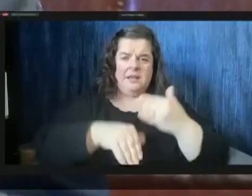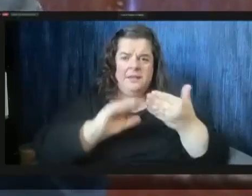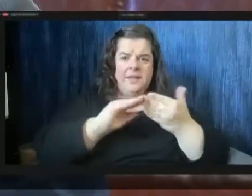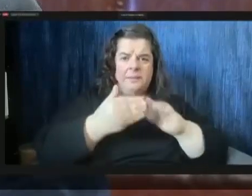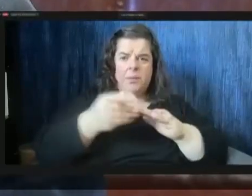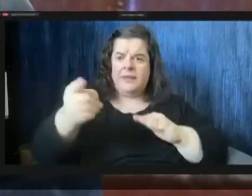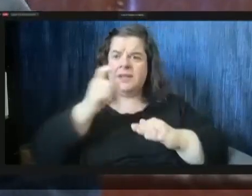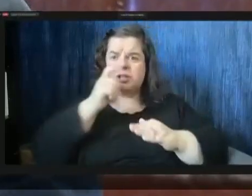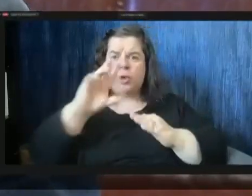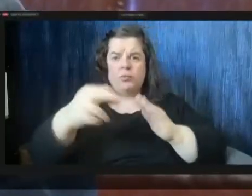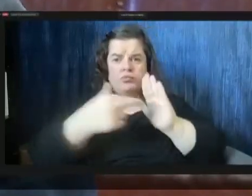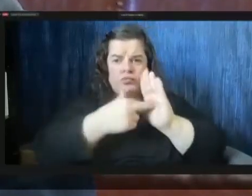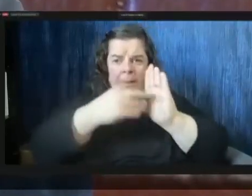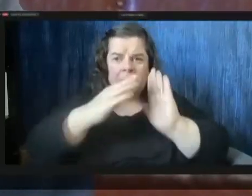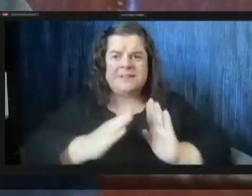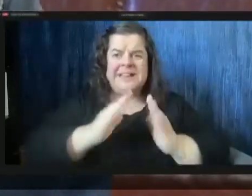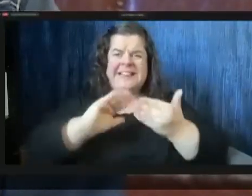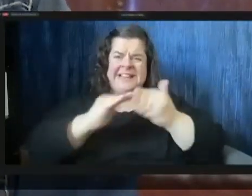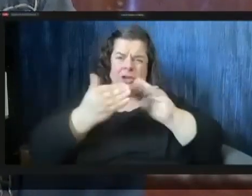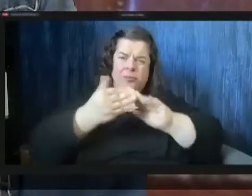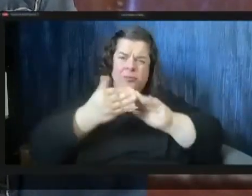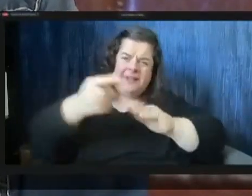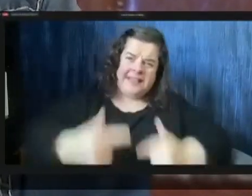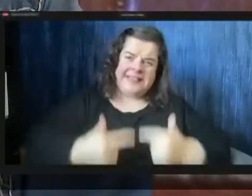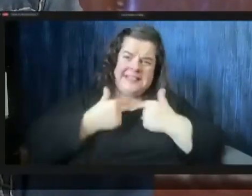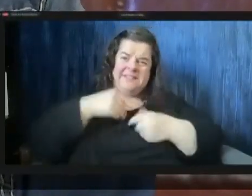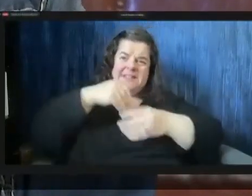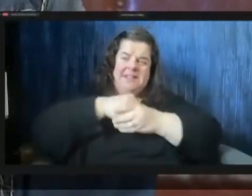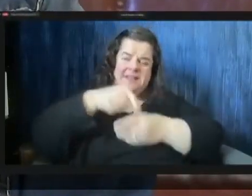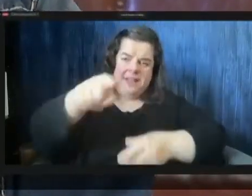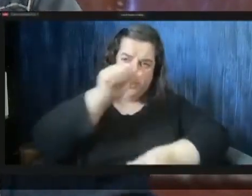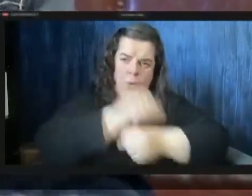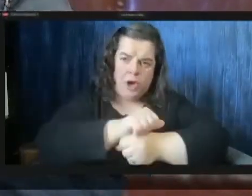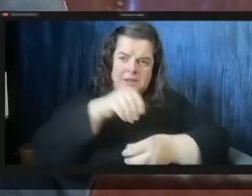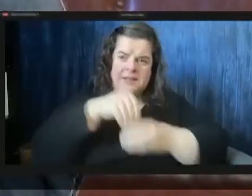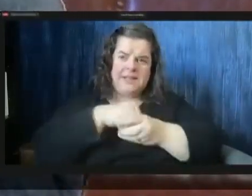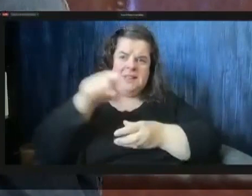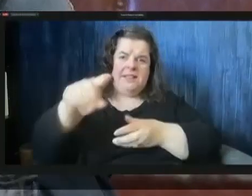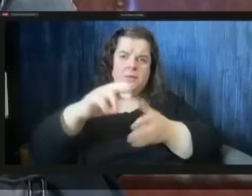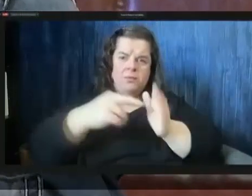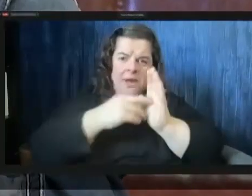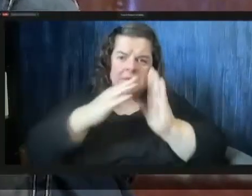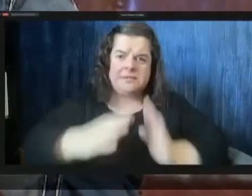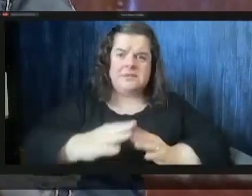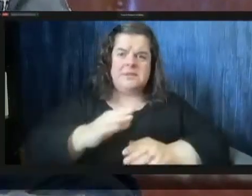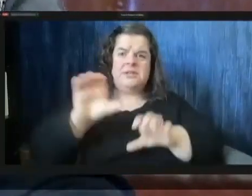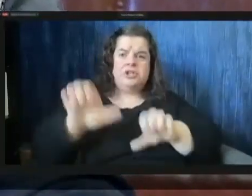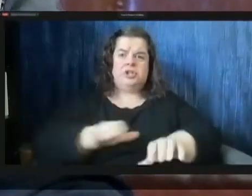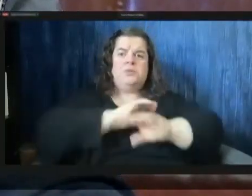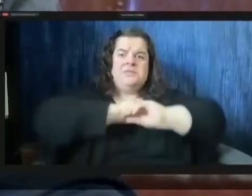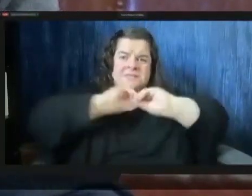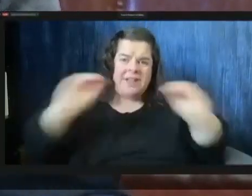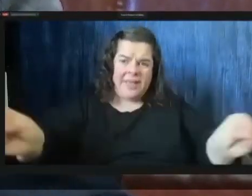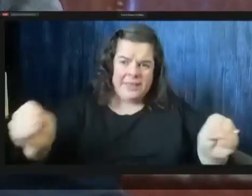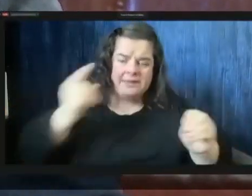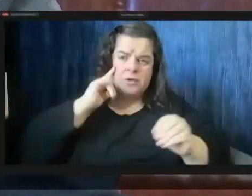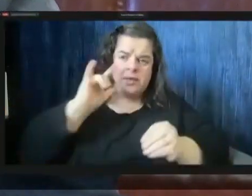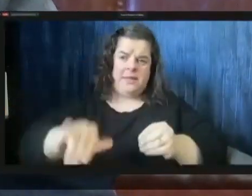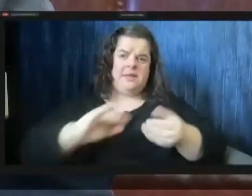represent the community that they live in, that they work in, and that they represent. They do nothing for that community